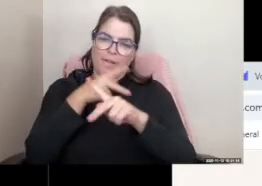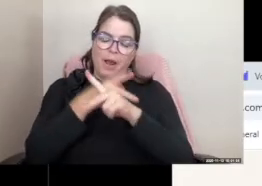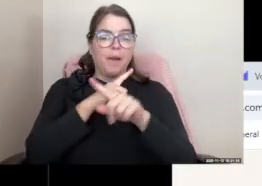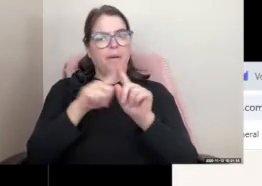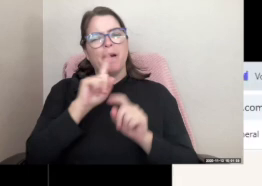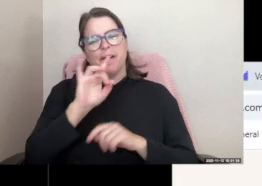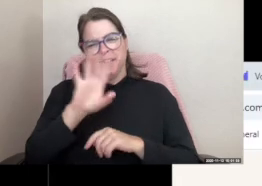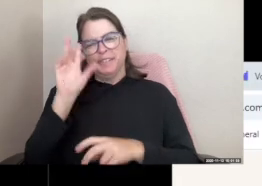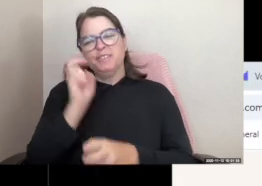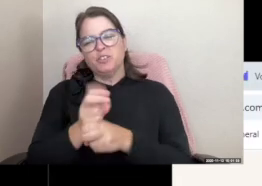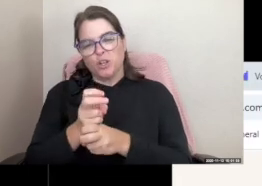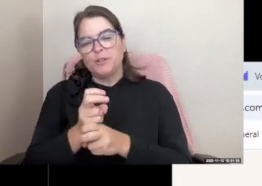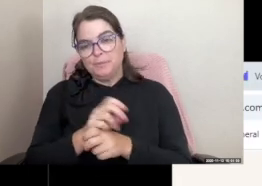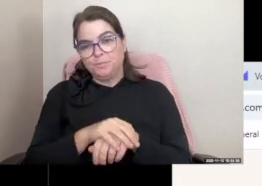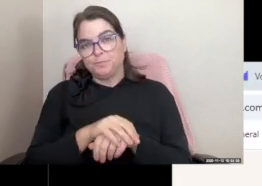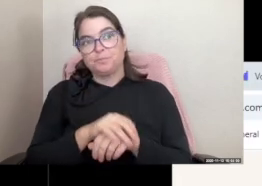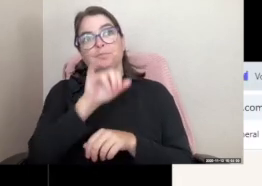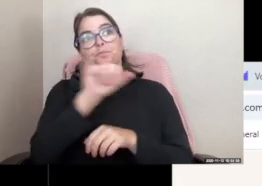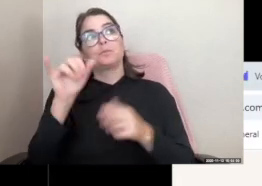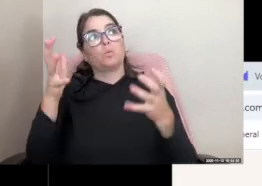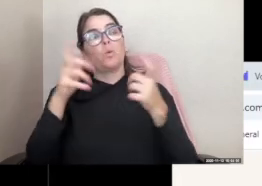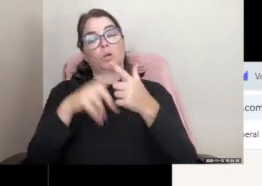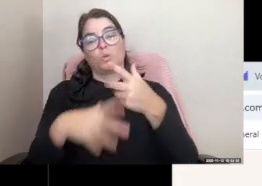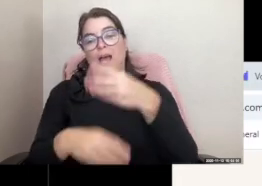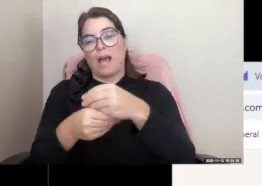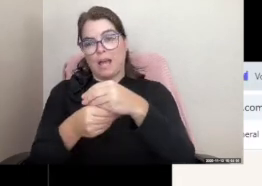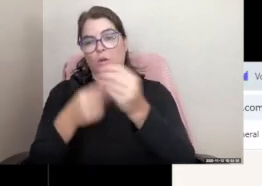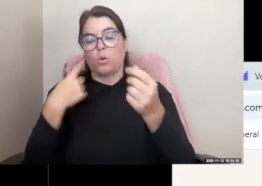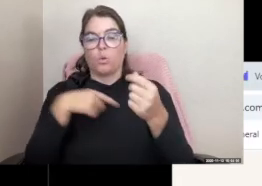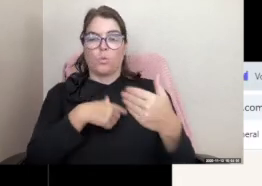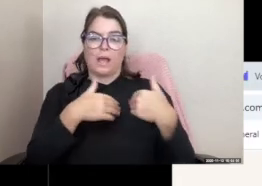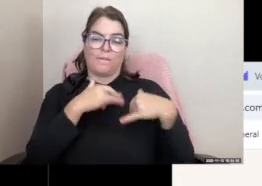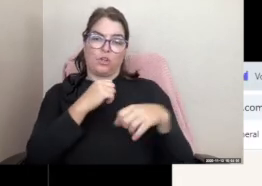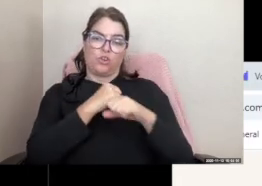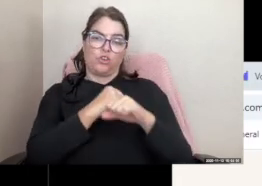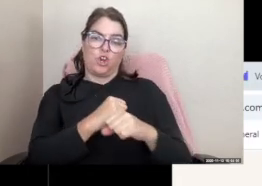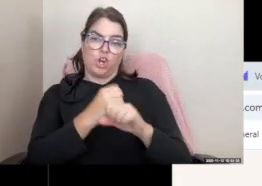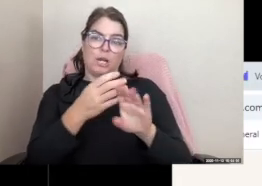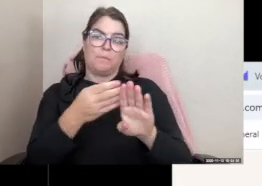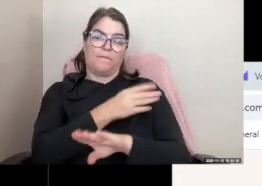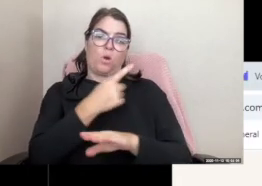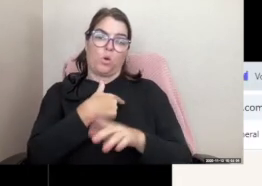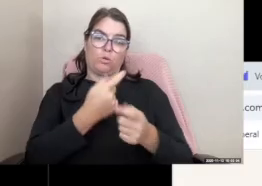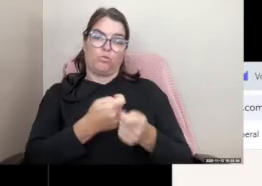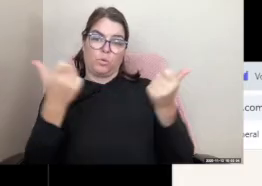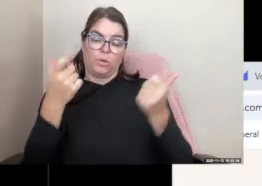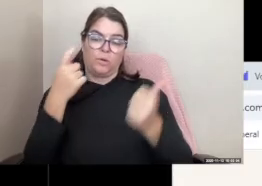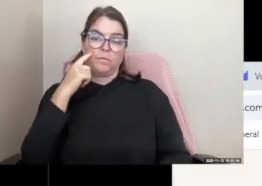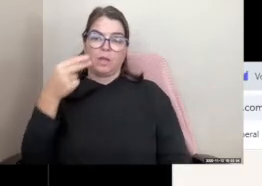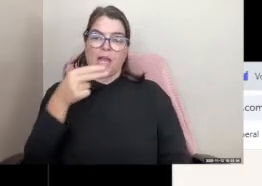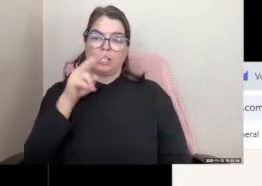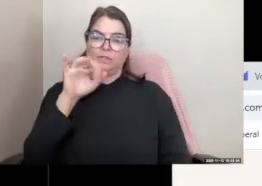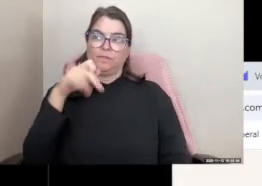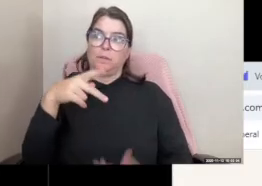to have those operators visiting their sites to have their long use case for their business